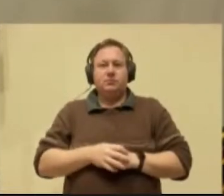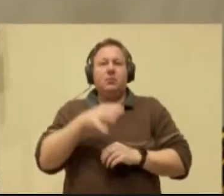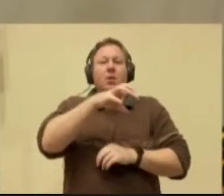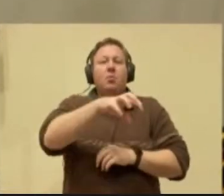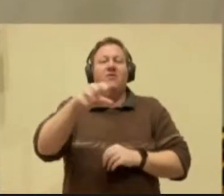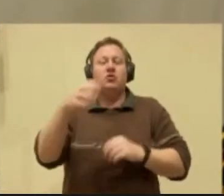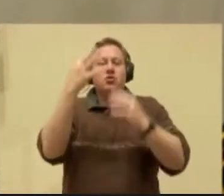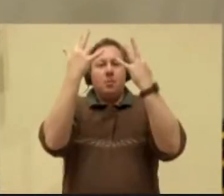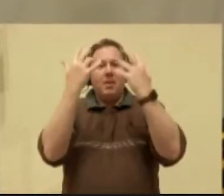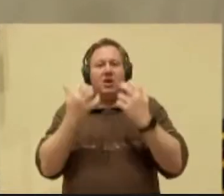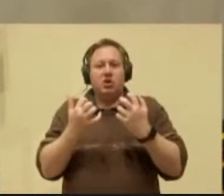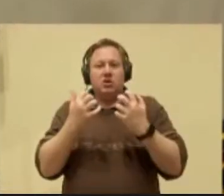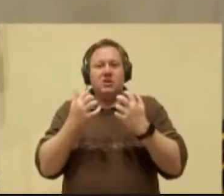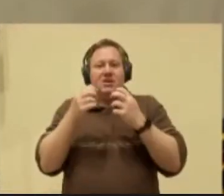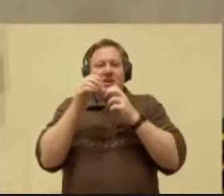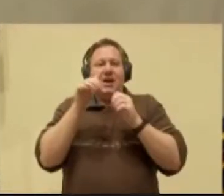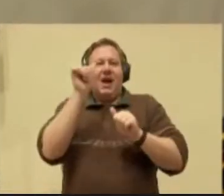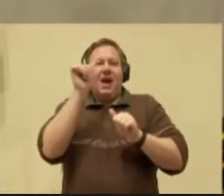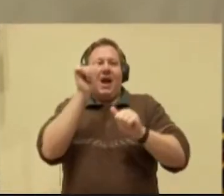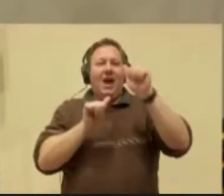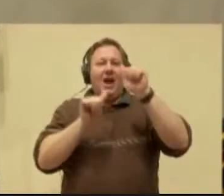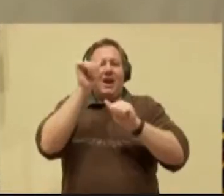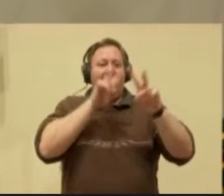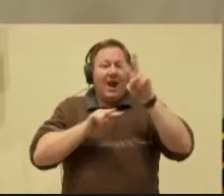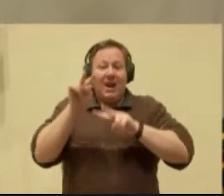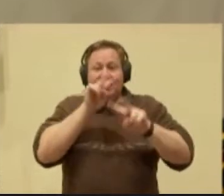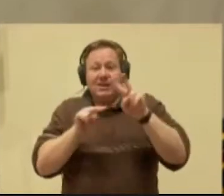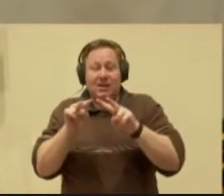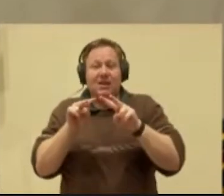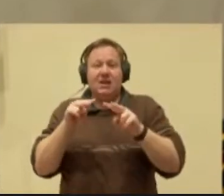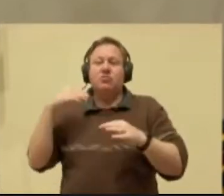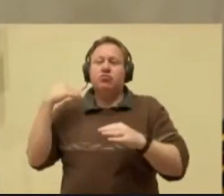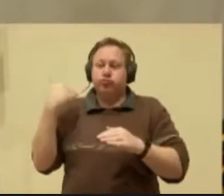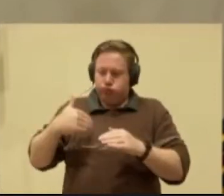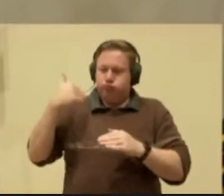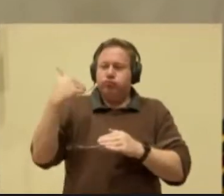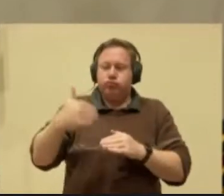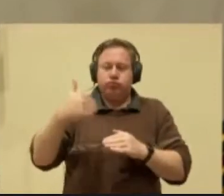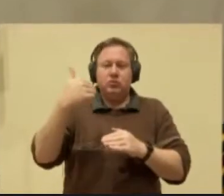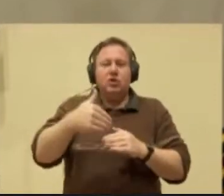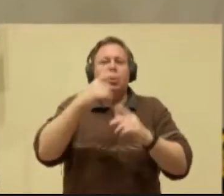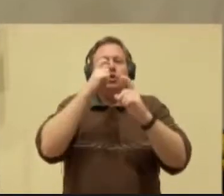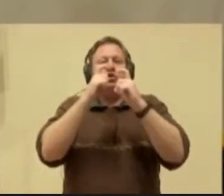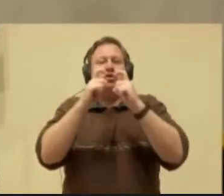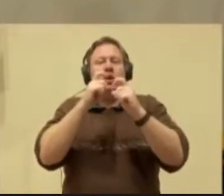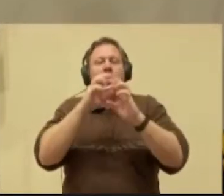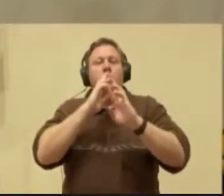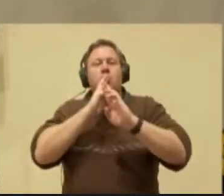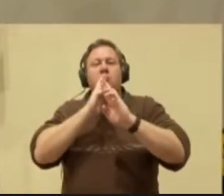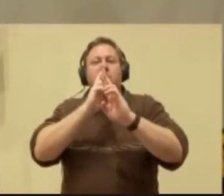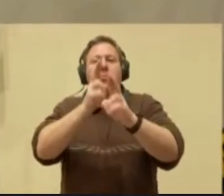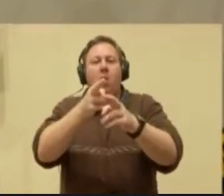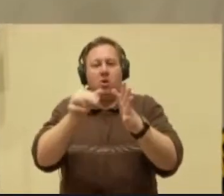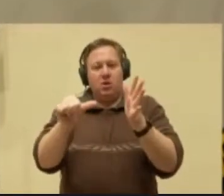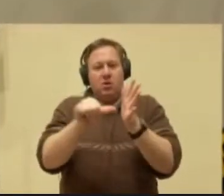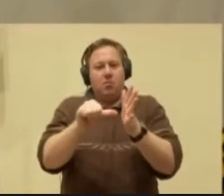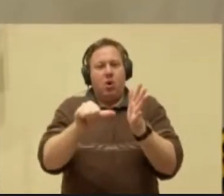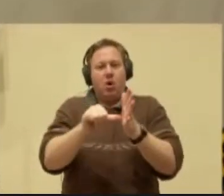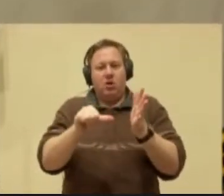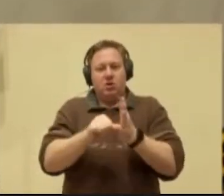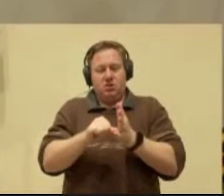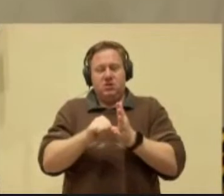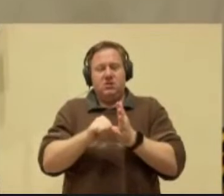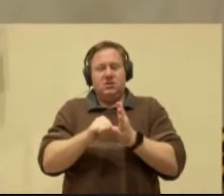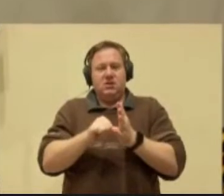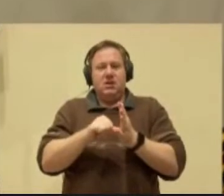analysis of their budget to assess the responsive to the priorities of gender